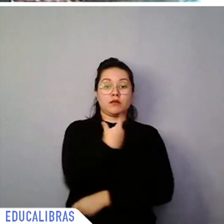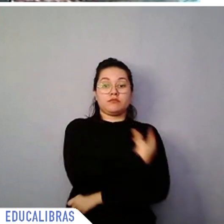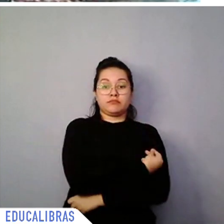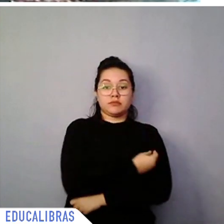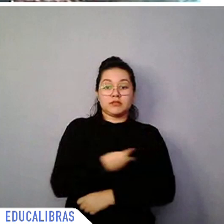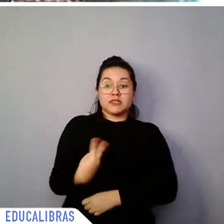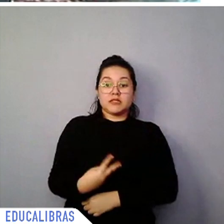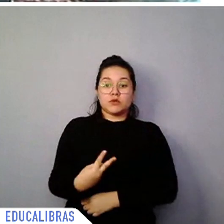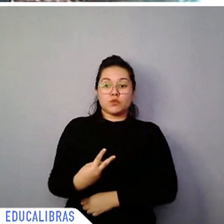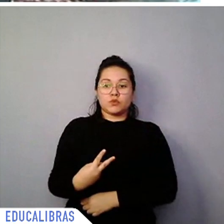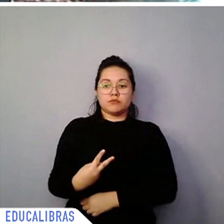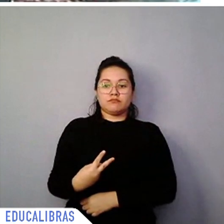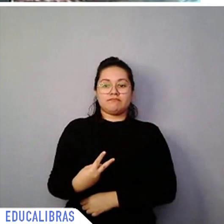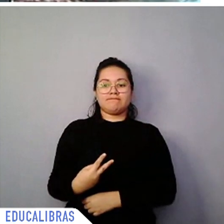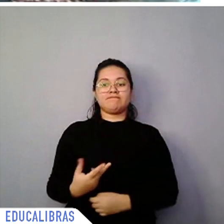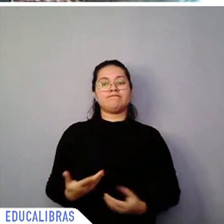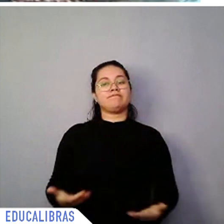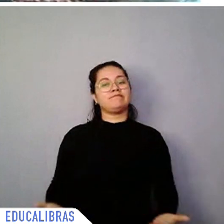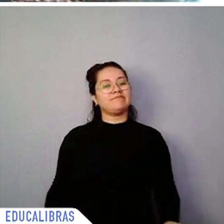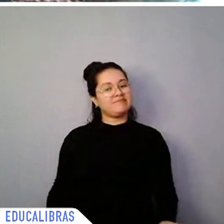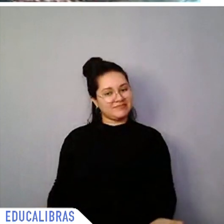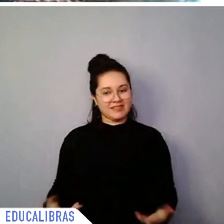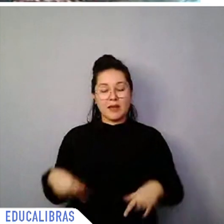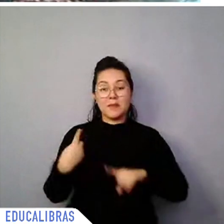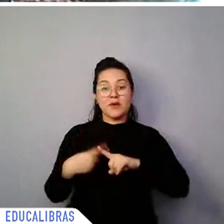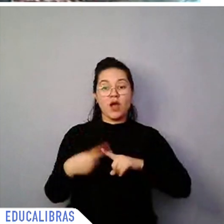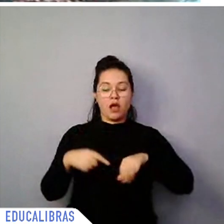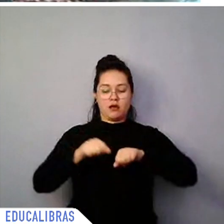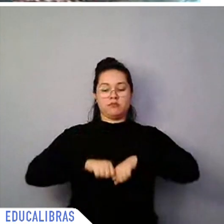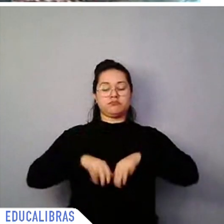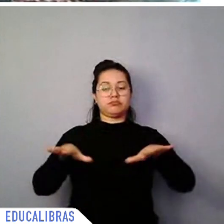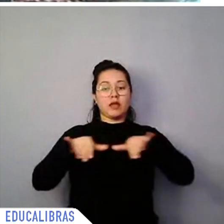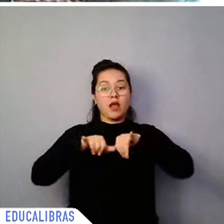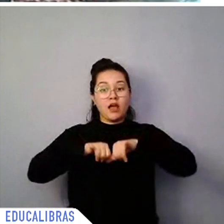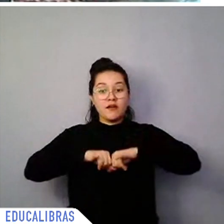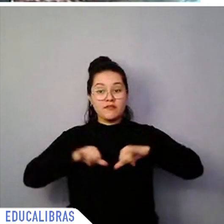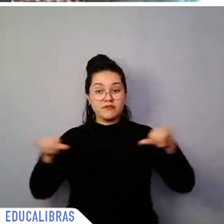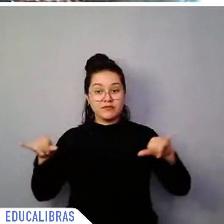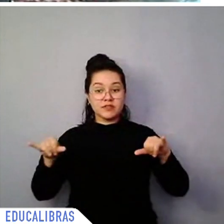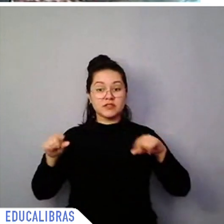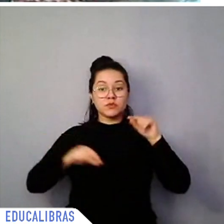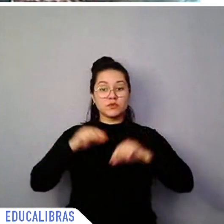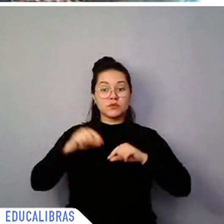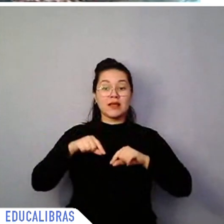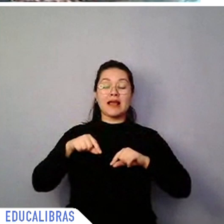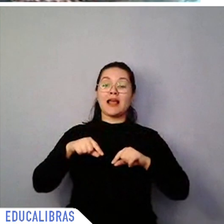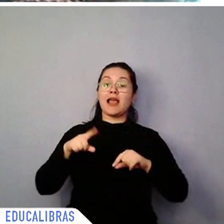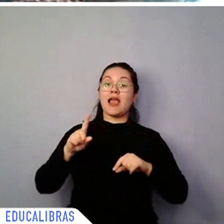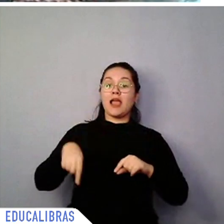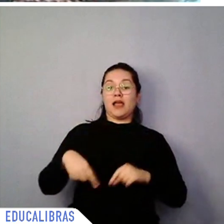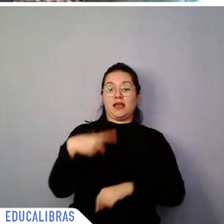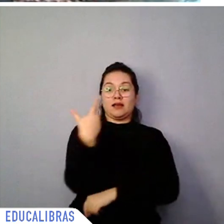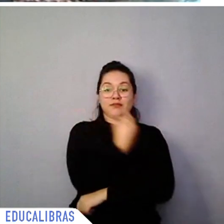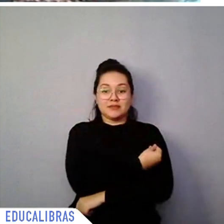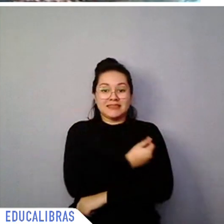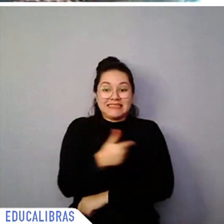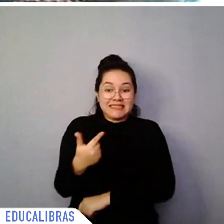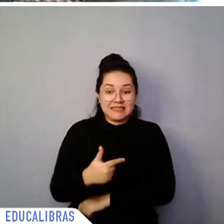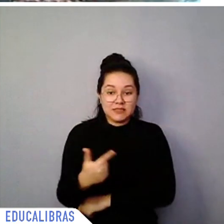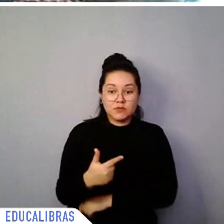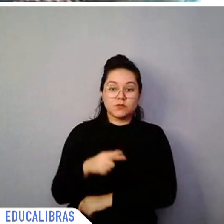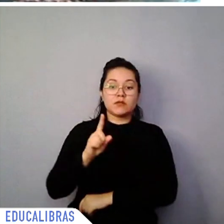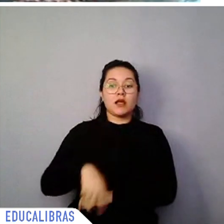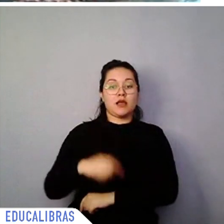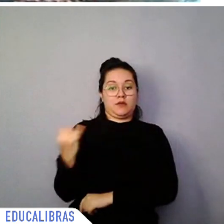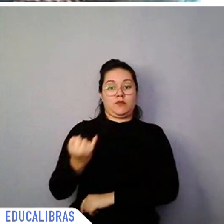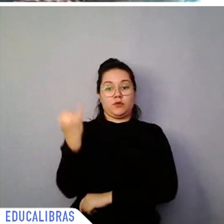not understand that they have to show up again for the second dose, because we do not have a campaign that shows that to